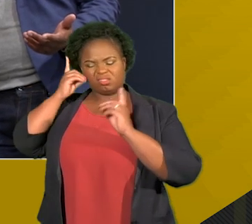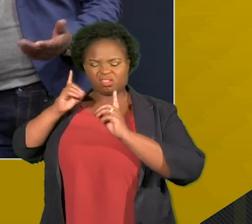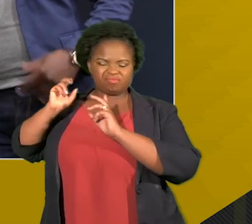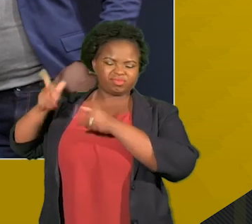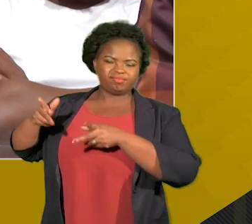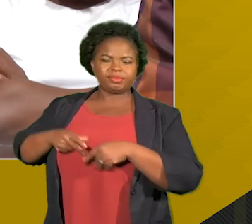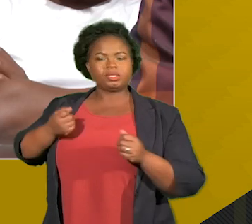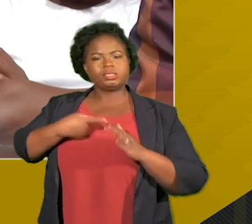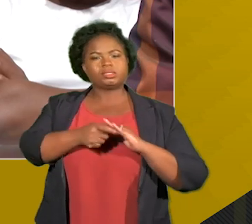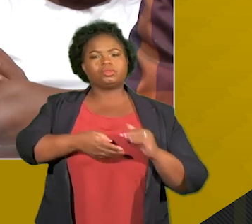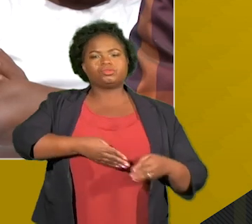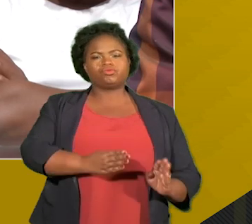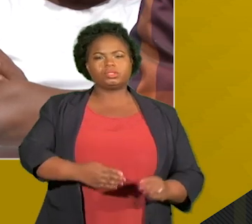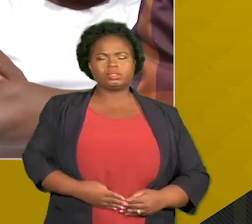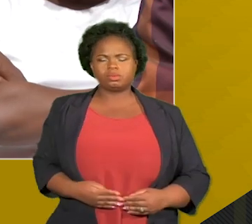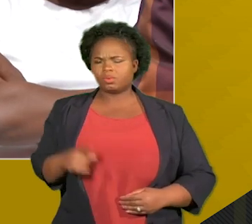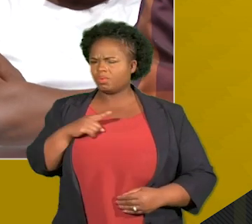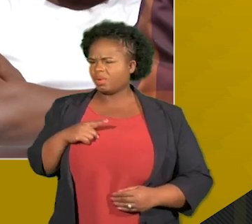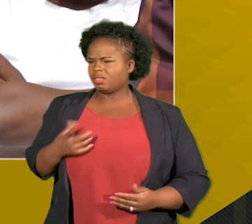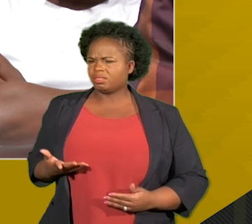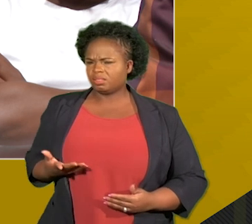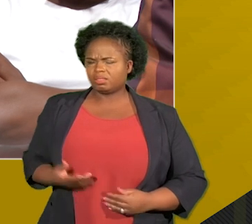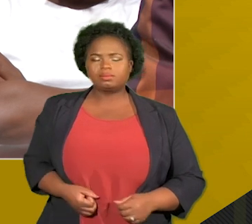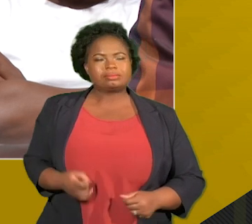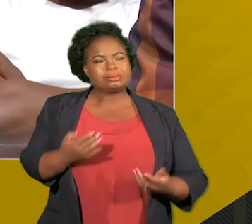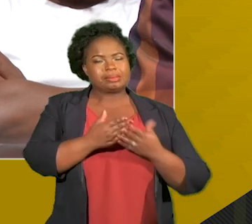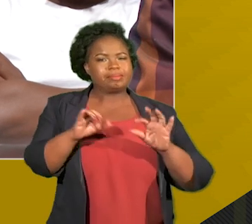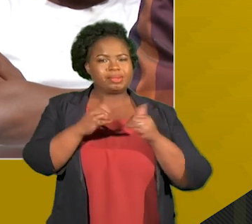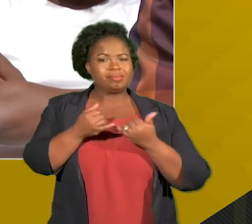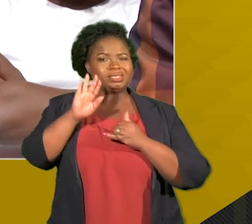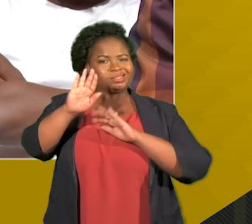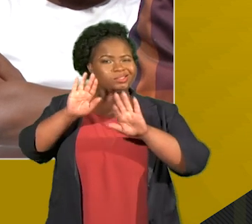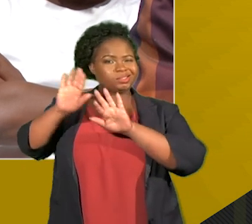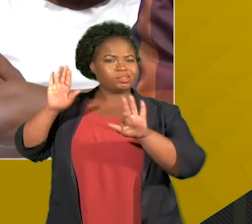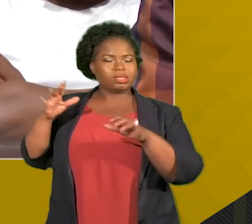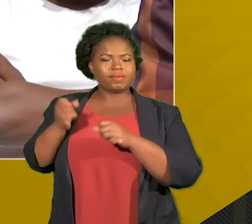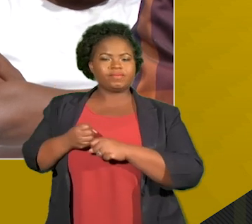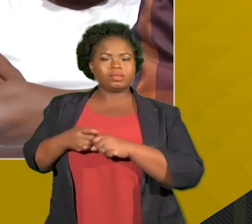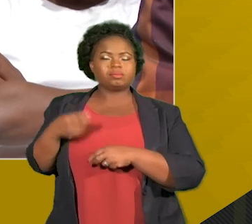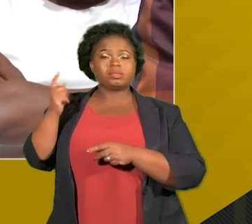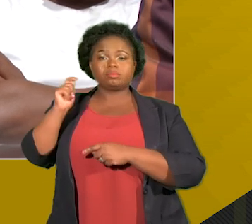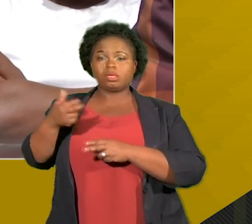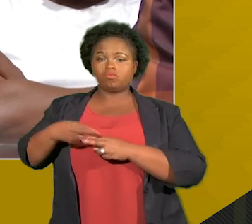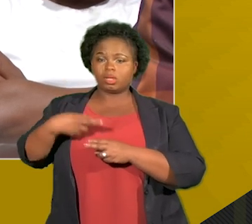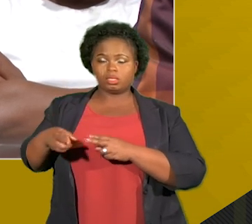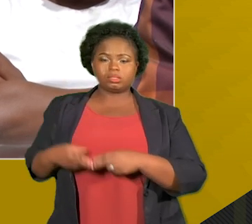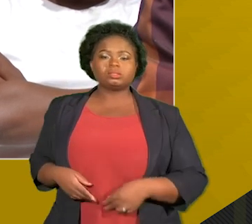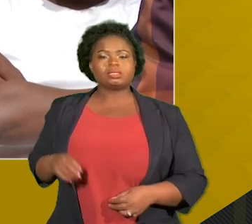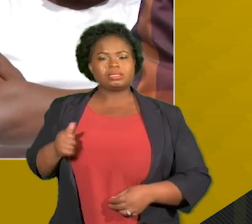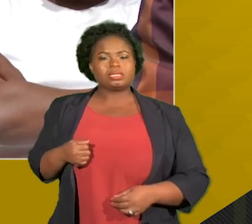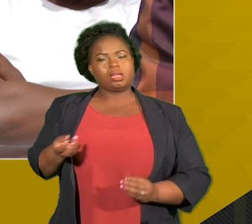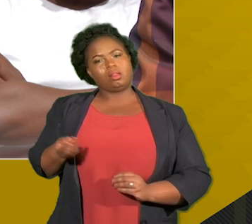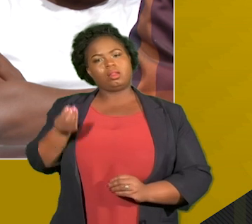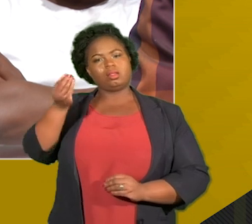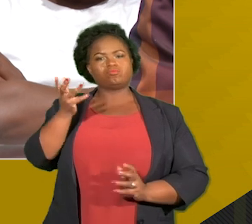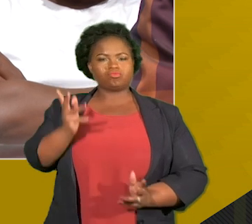Yeah, it's because galleries are exclusive spaces, you know. Gallery owners have to pay rent to, and that's where their interests